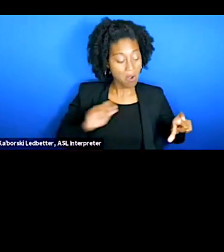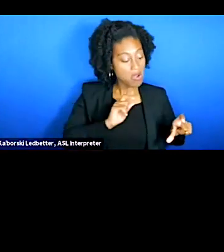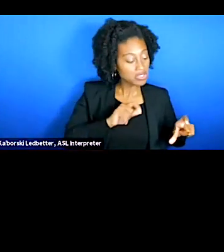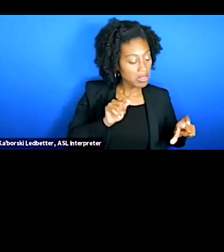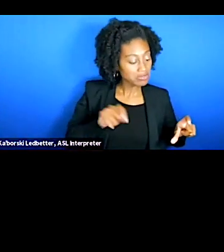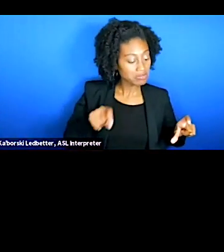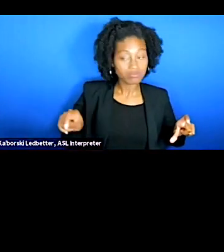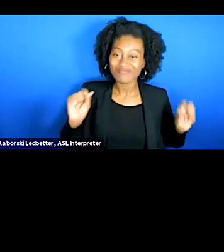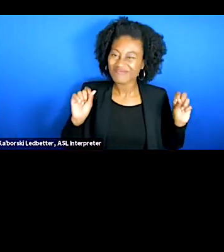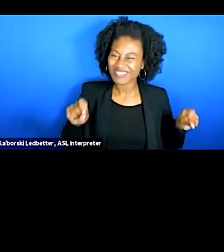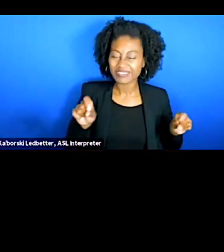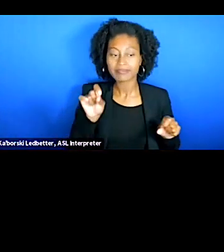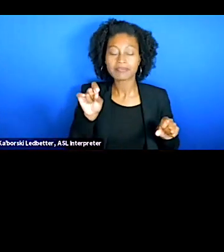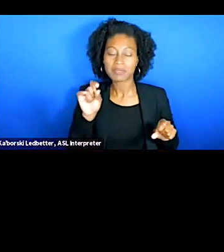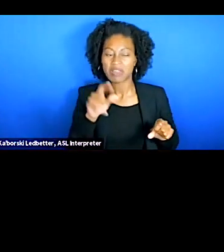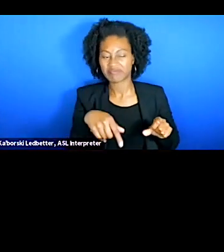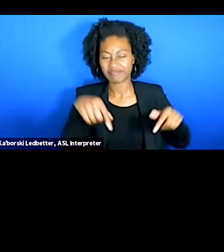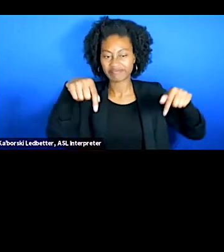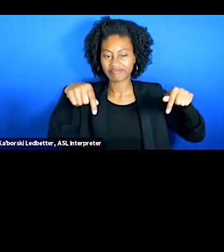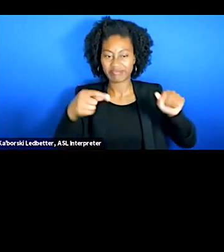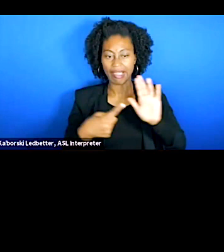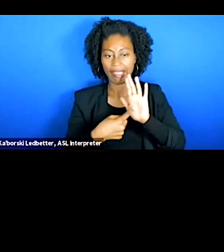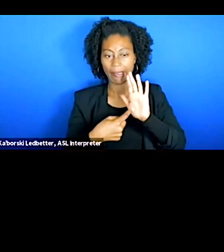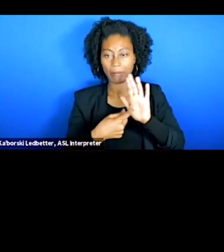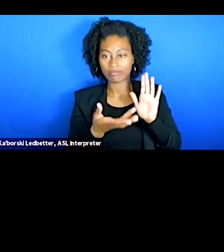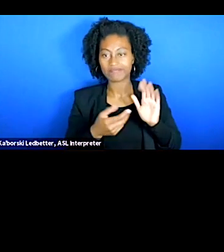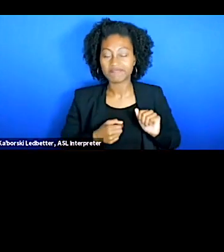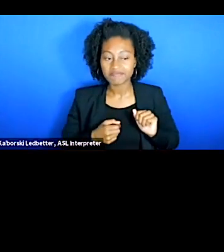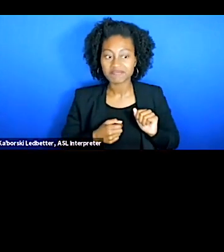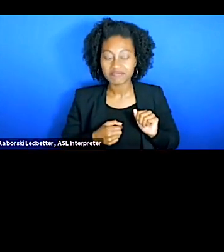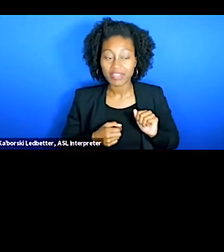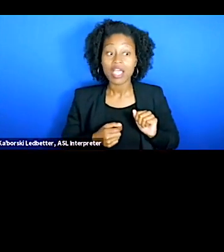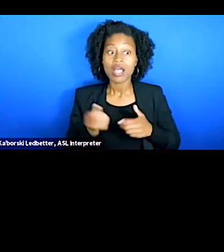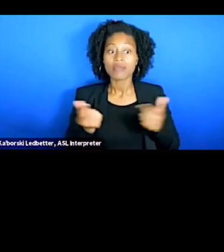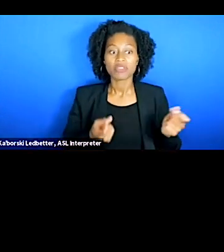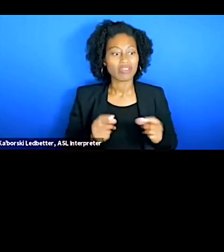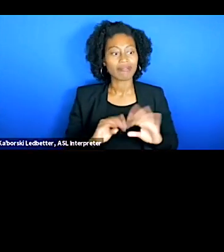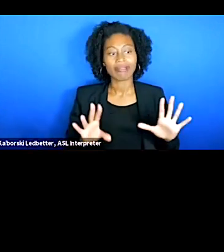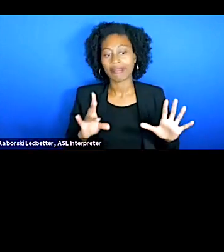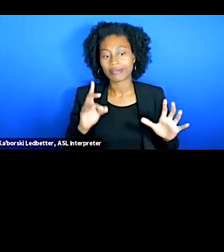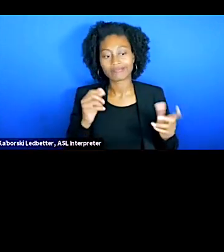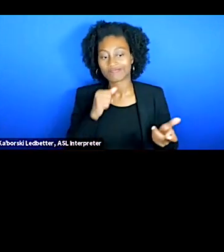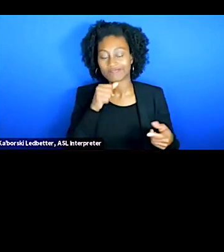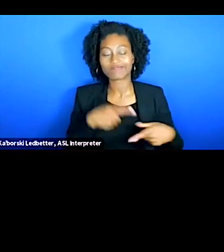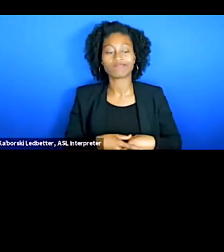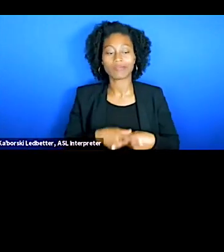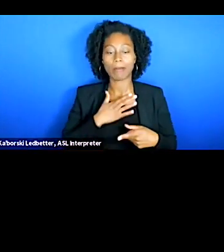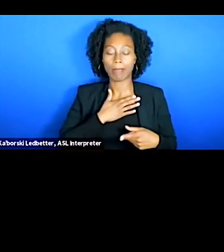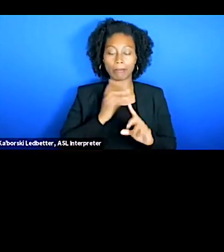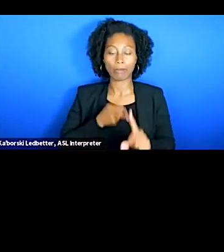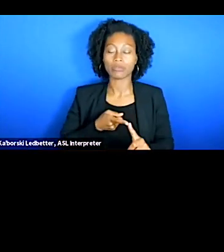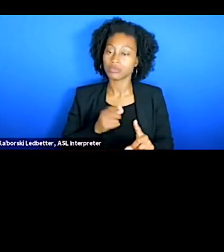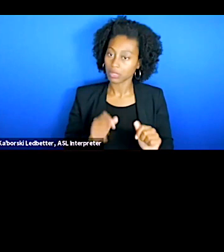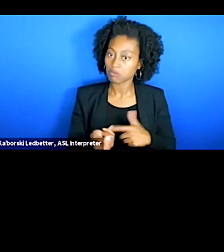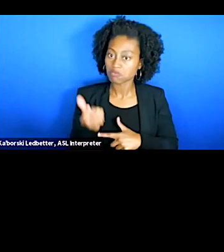And eliminate those that clearly do not fulfill the criteria. The table, which can be an Excel document,